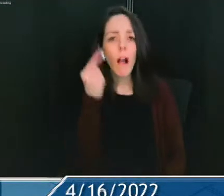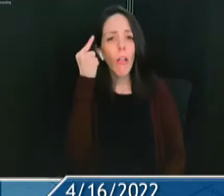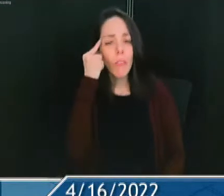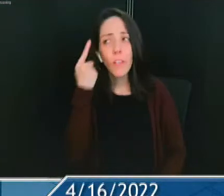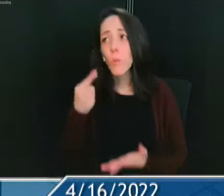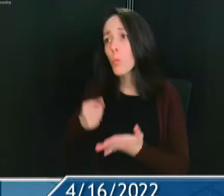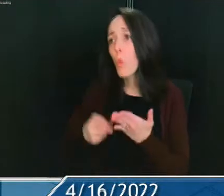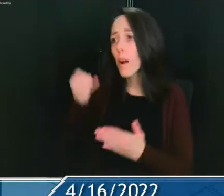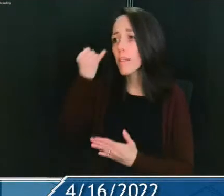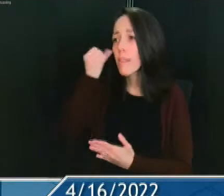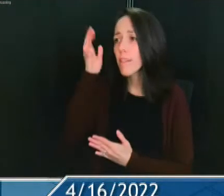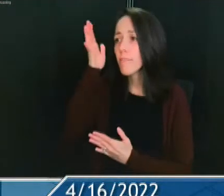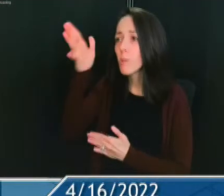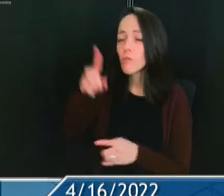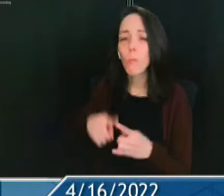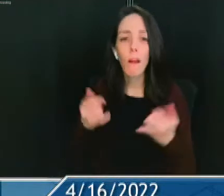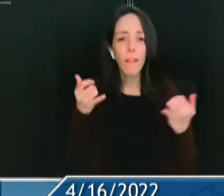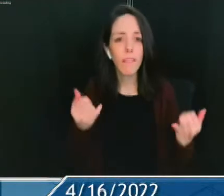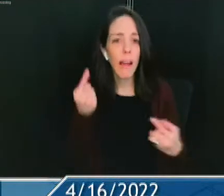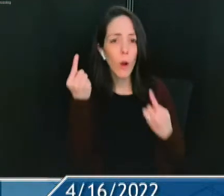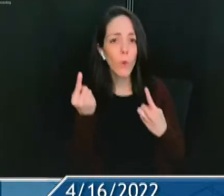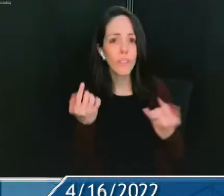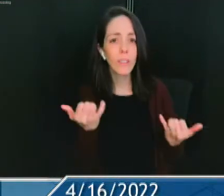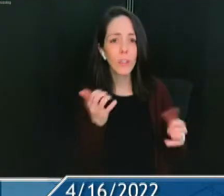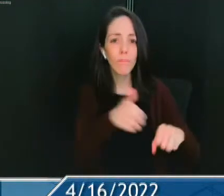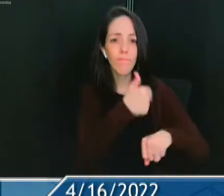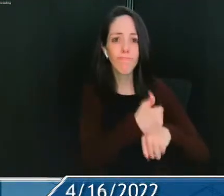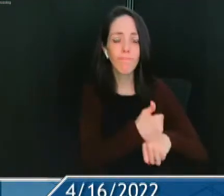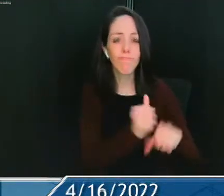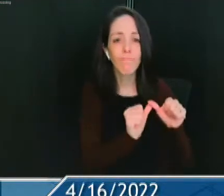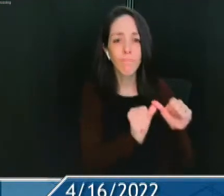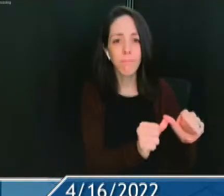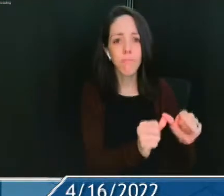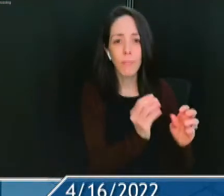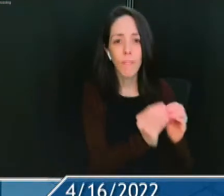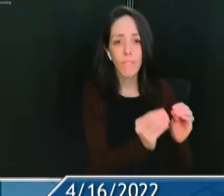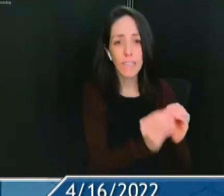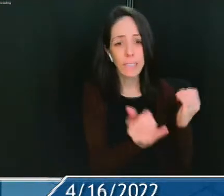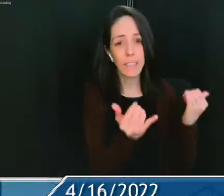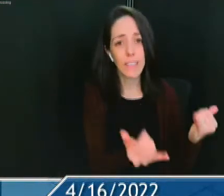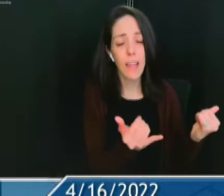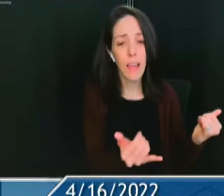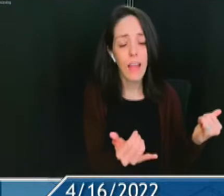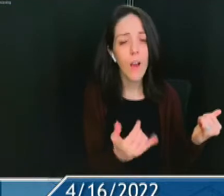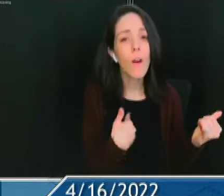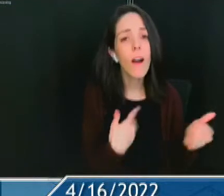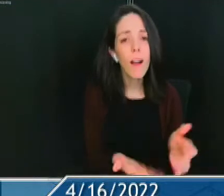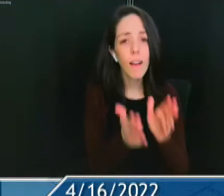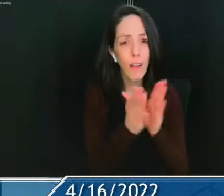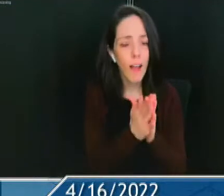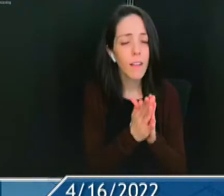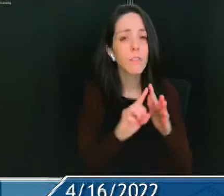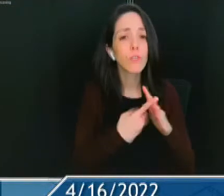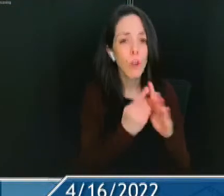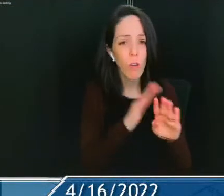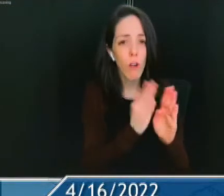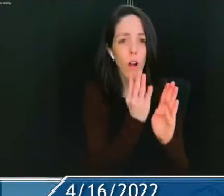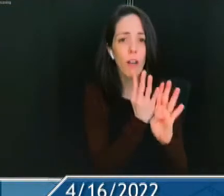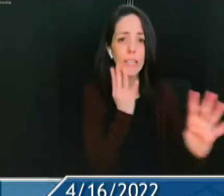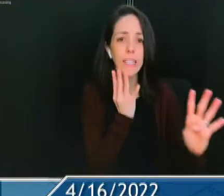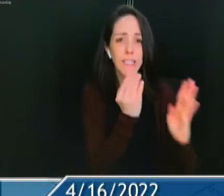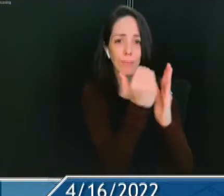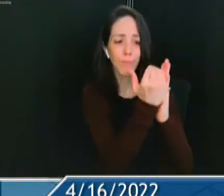with enough policy leeway to begin paring the backlog of this fiscal year, the council should approve